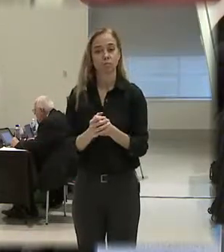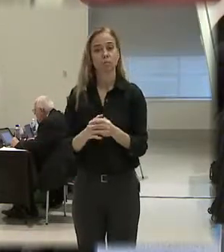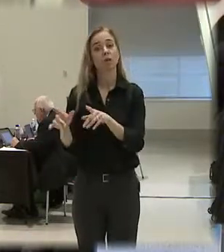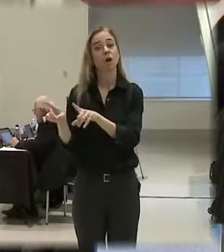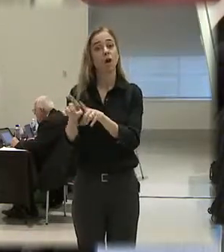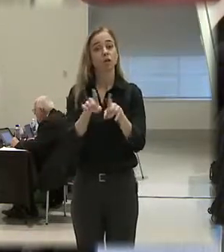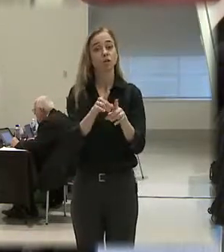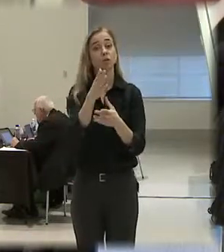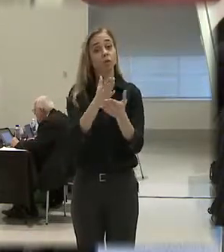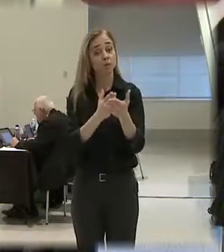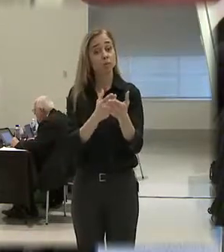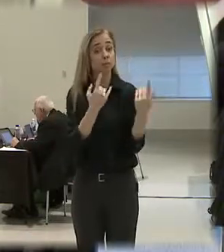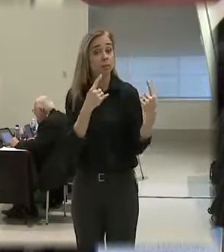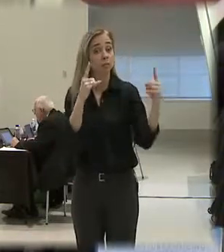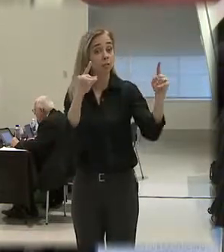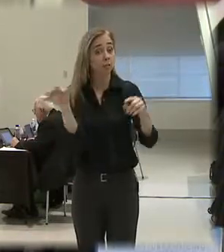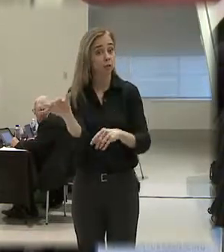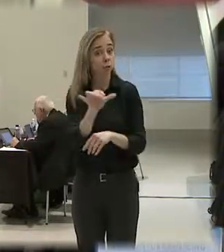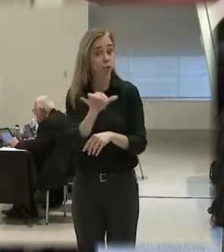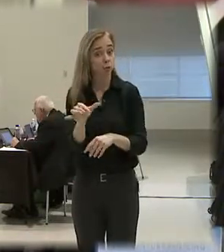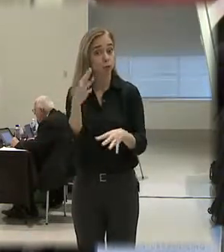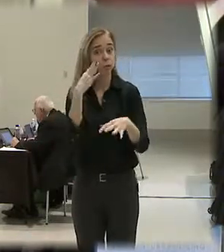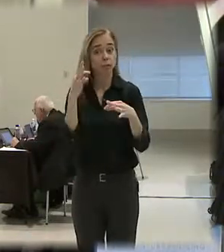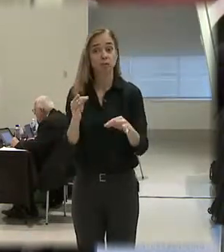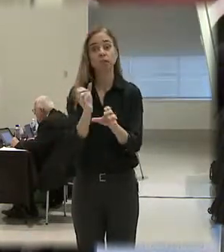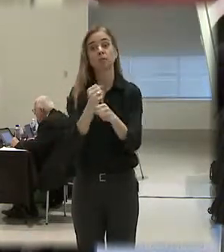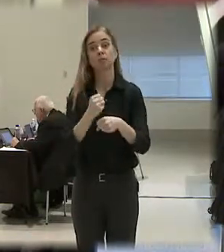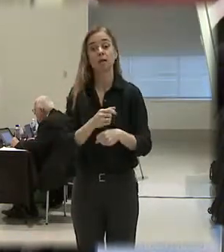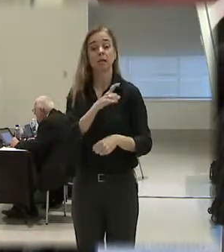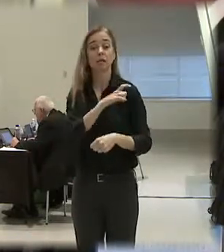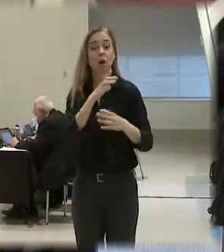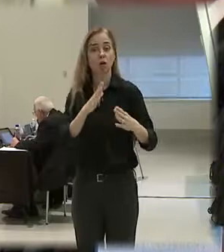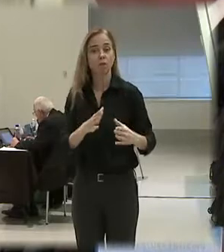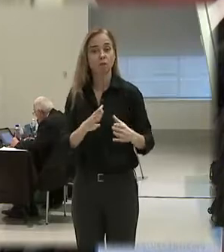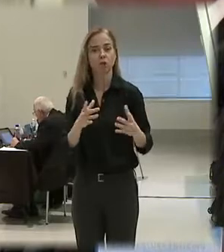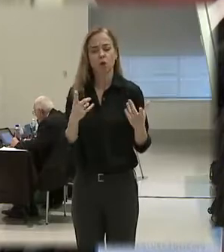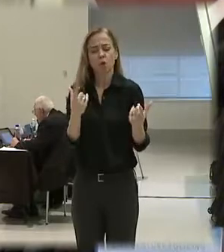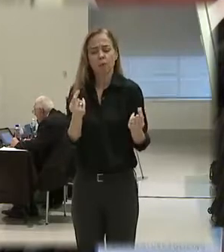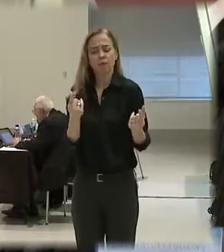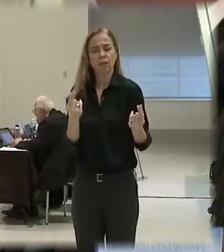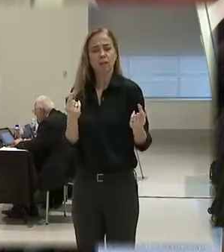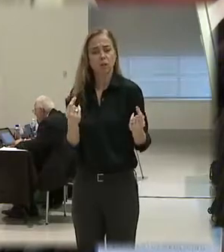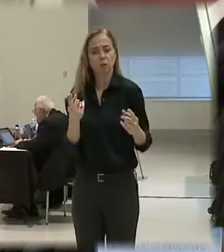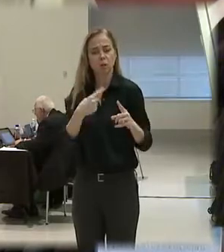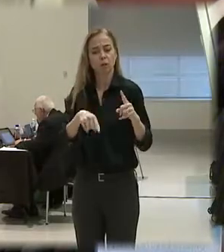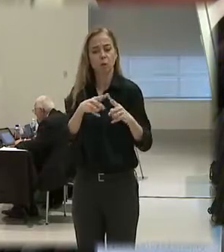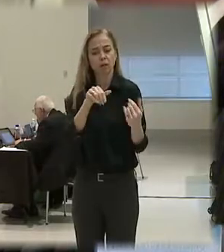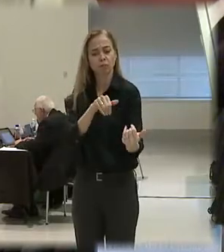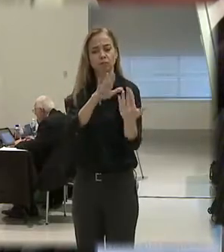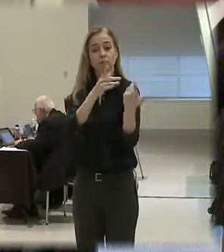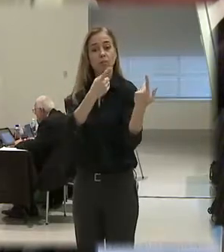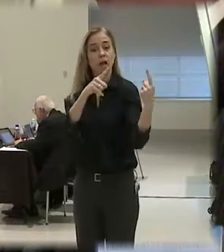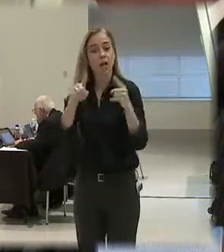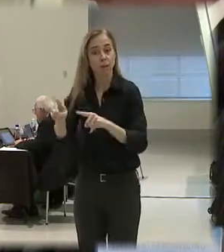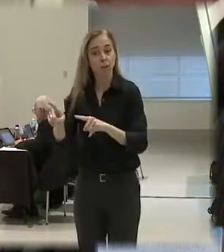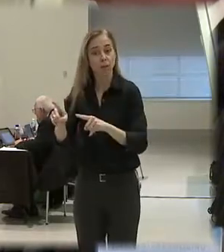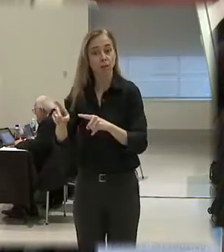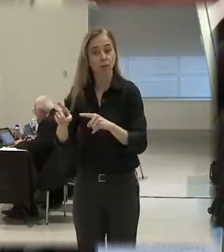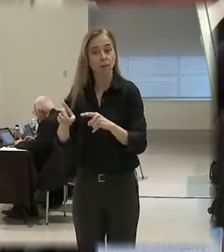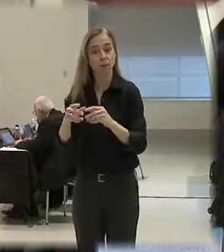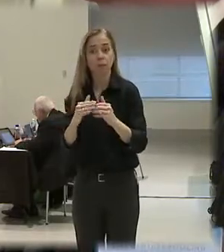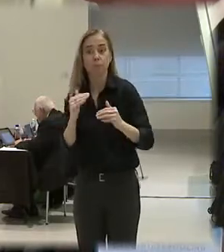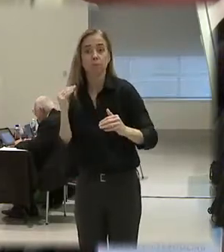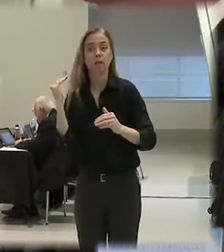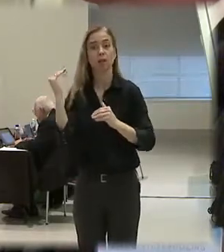some of those that are successful. The decision-making officers make or do in these encounters that go